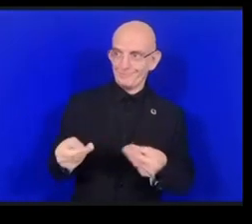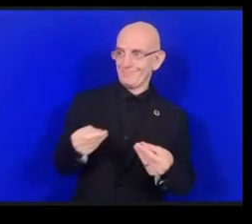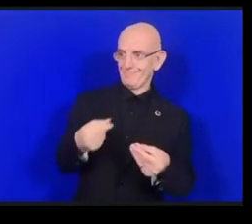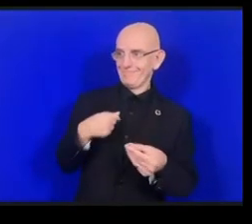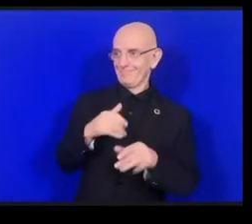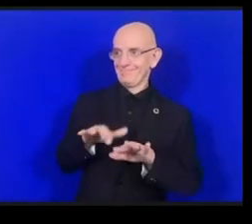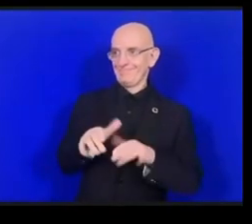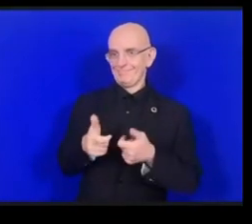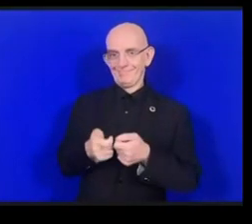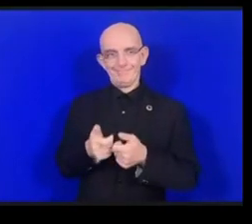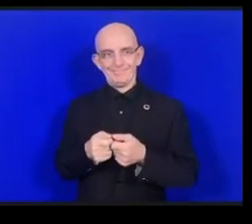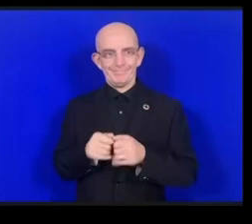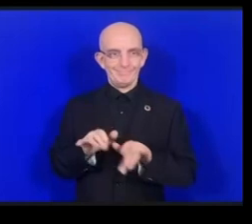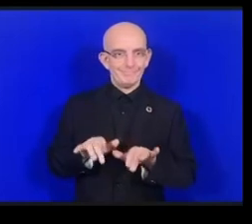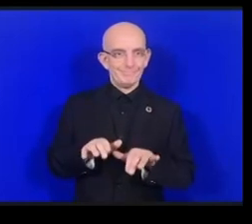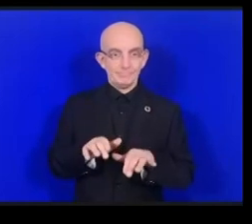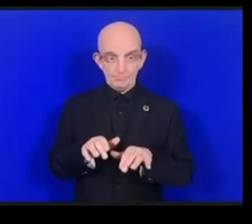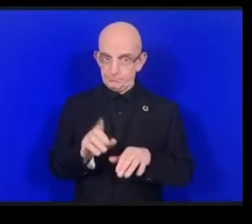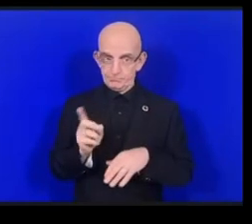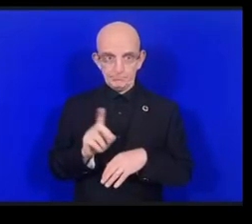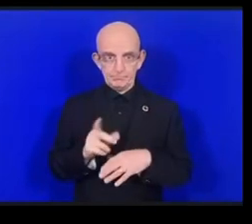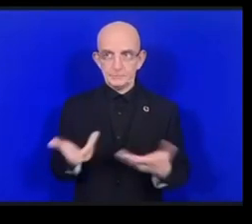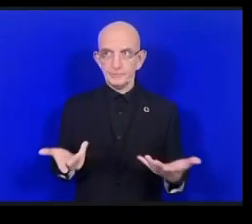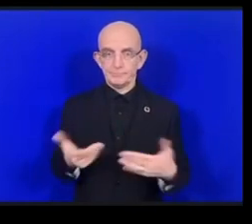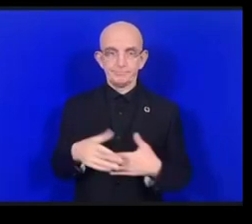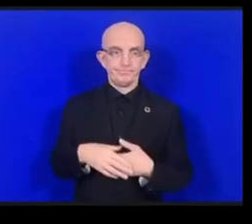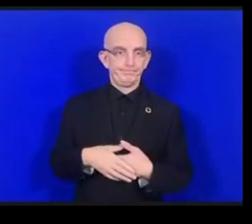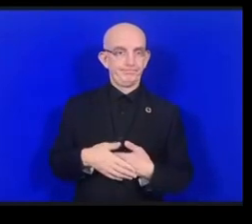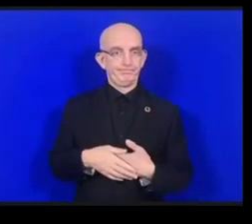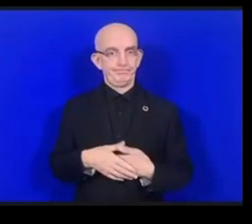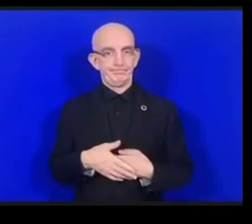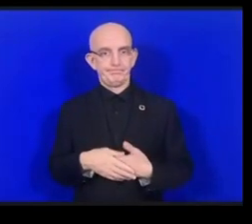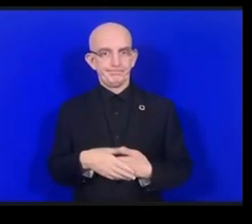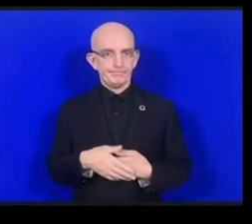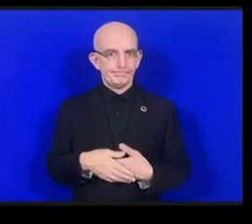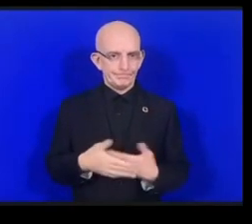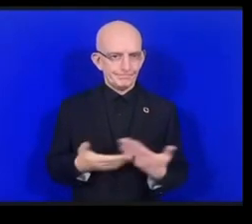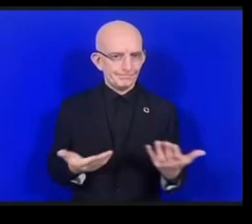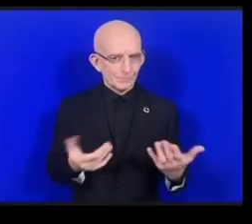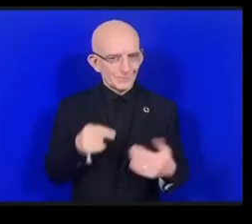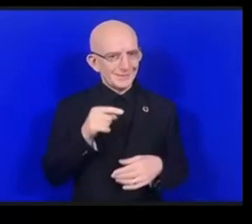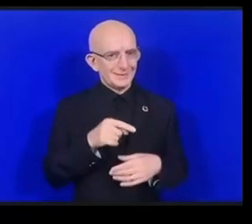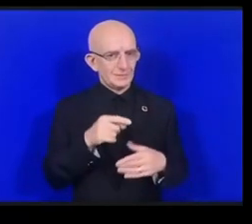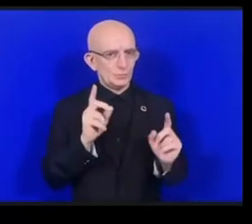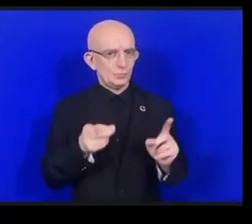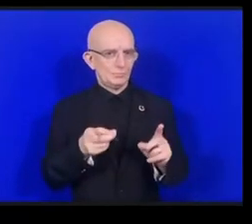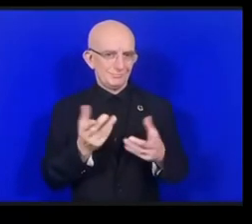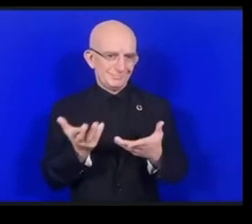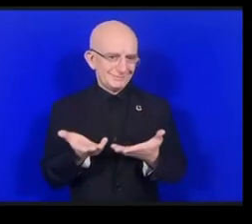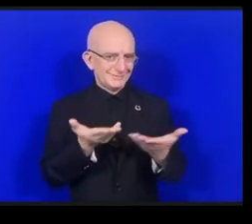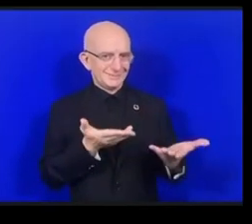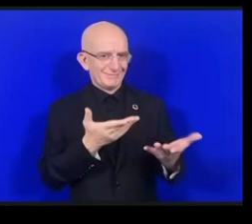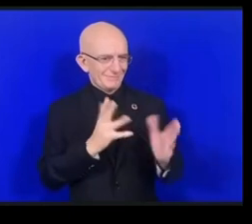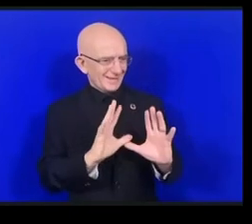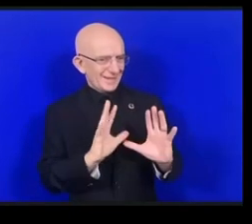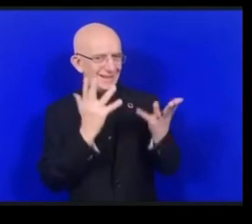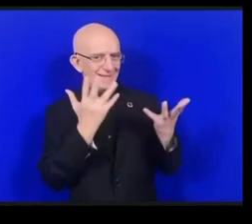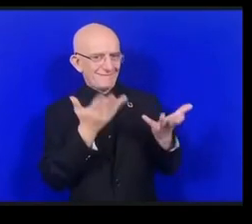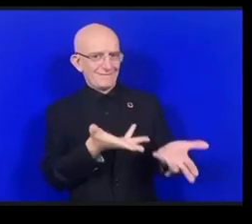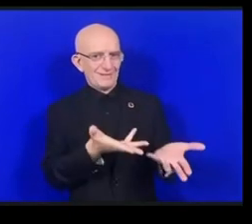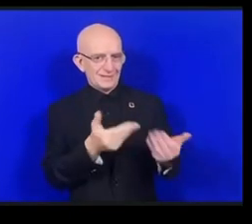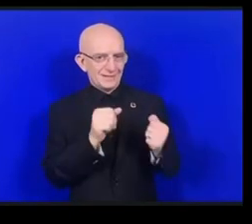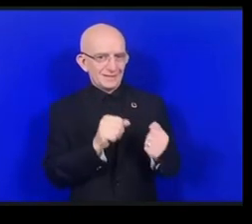assess the resources about the education uh also uh assess the know assessing